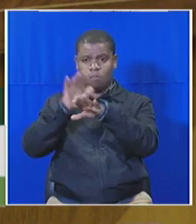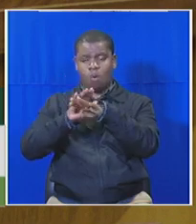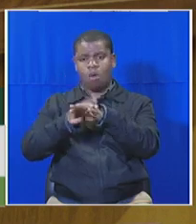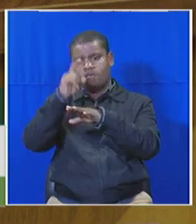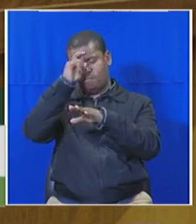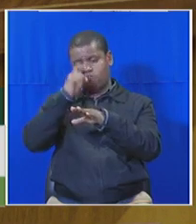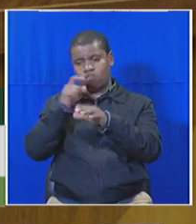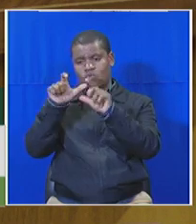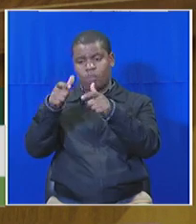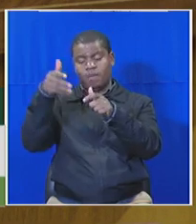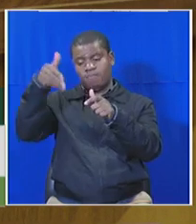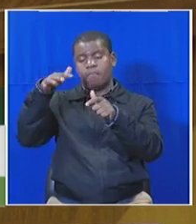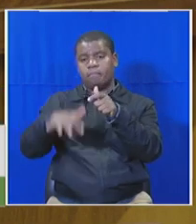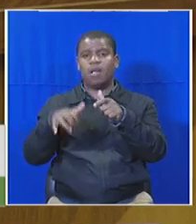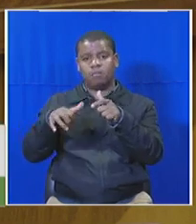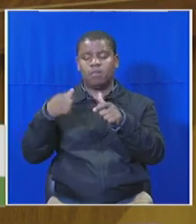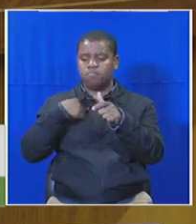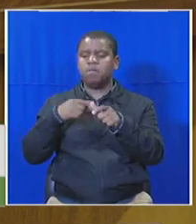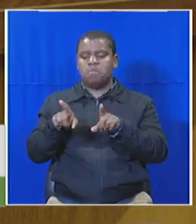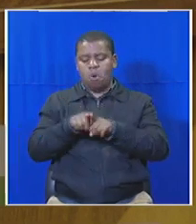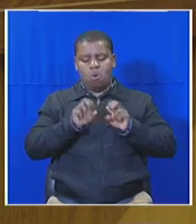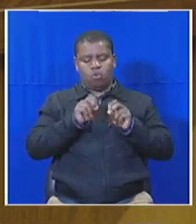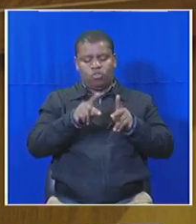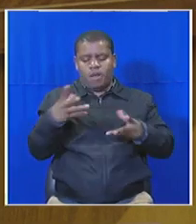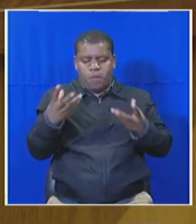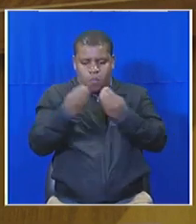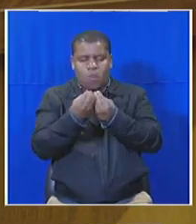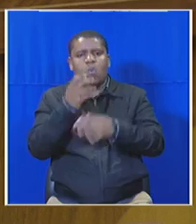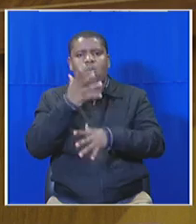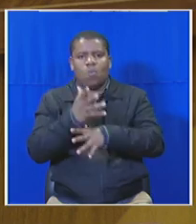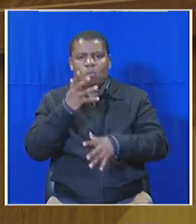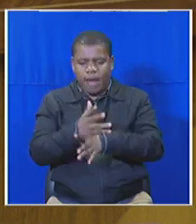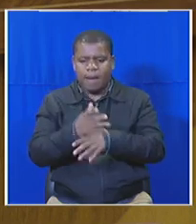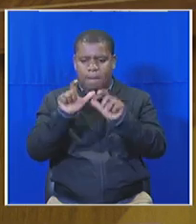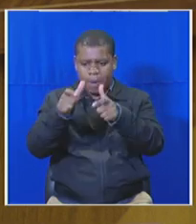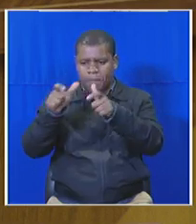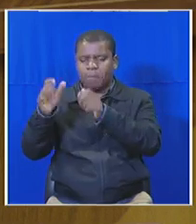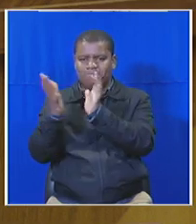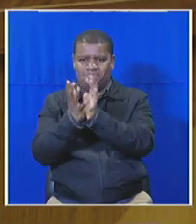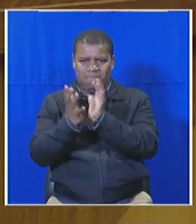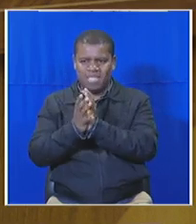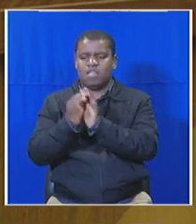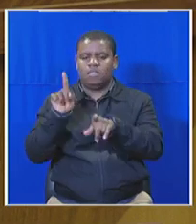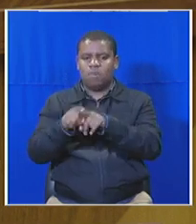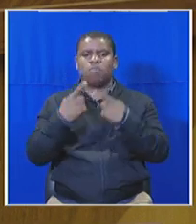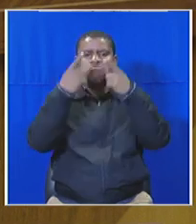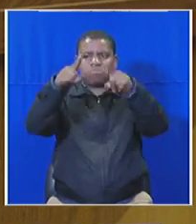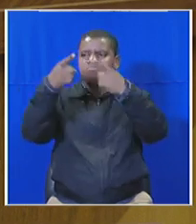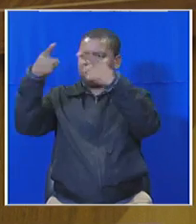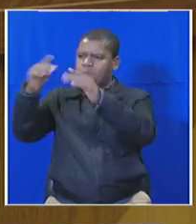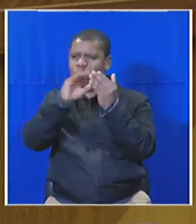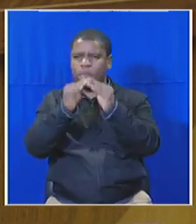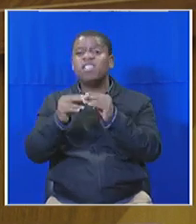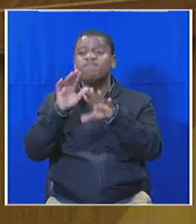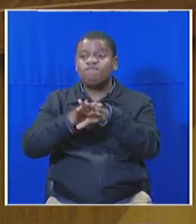Portfolio Committee in Parliament, I had the opportunity of working with him in committee meetings and on oversight visits. I got to know him